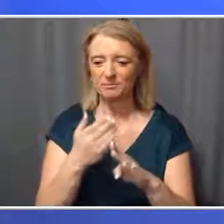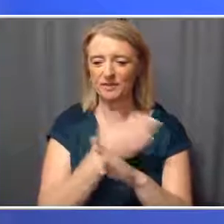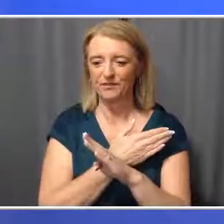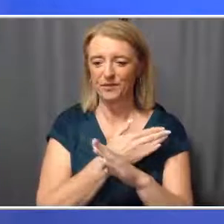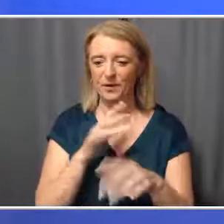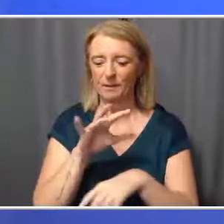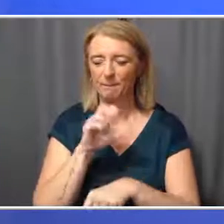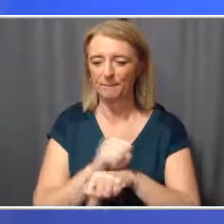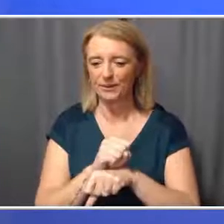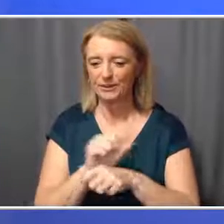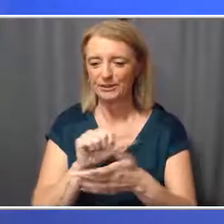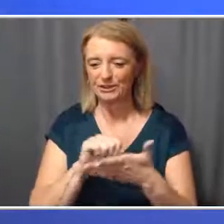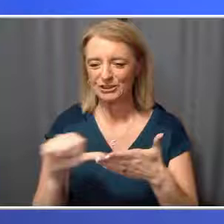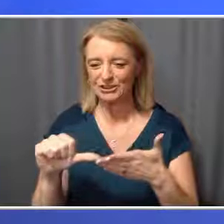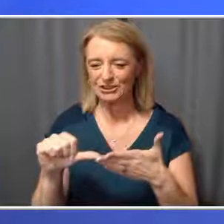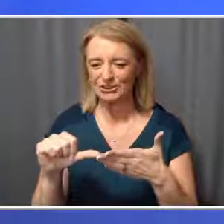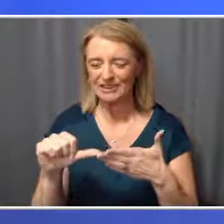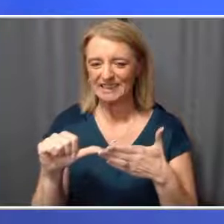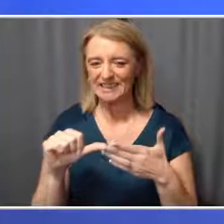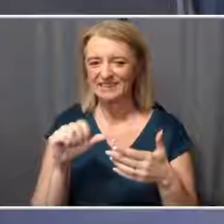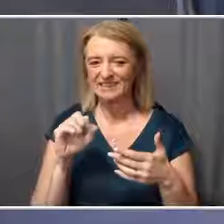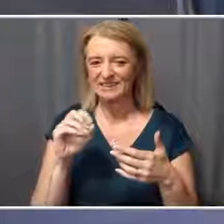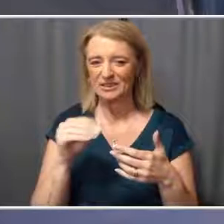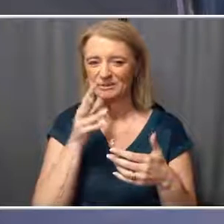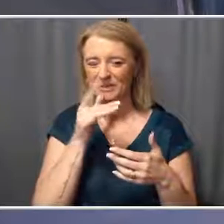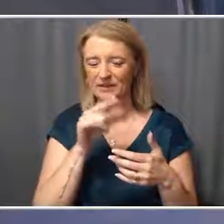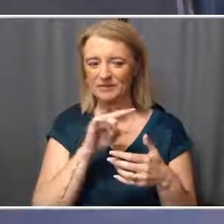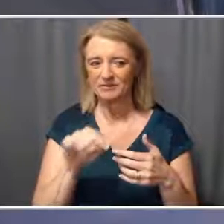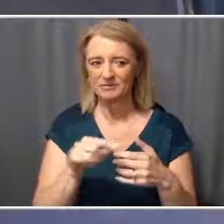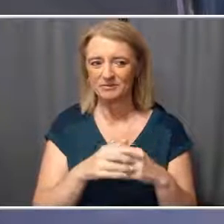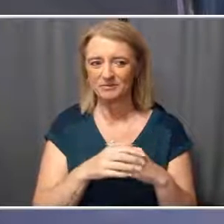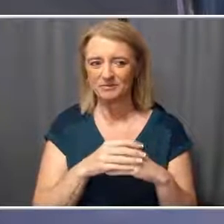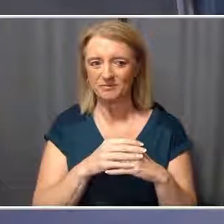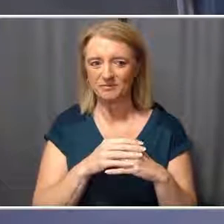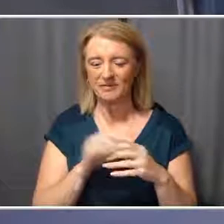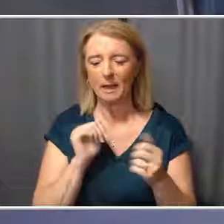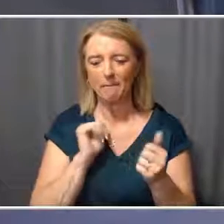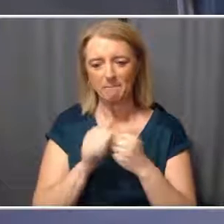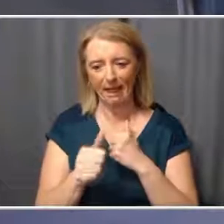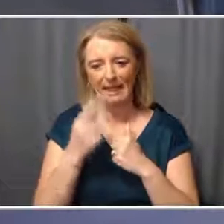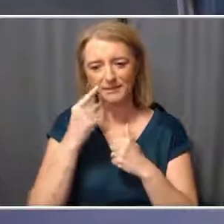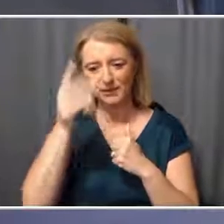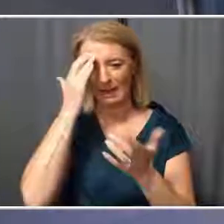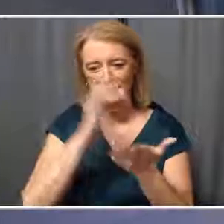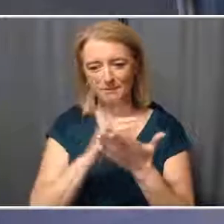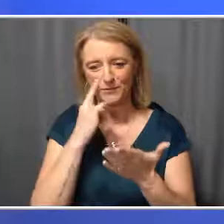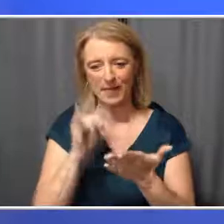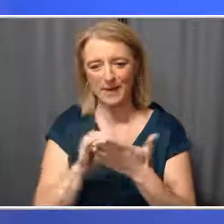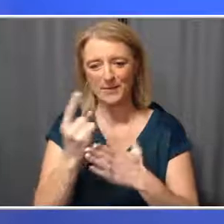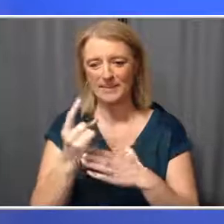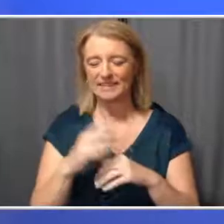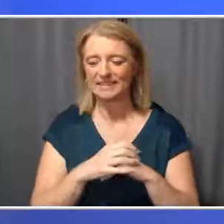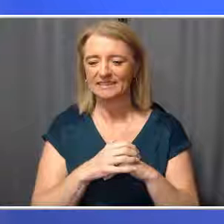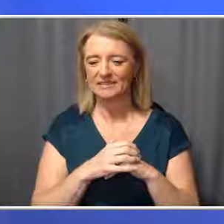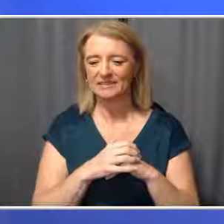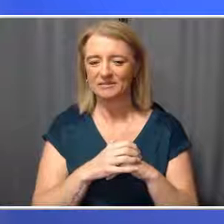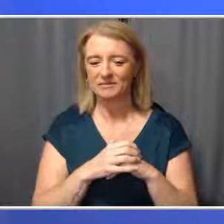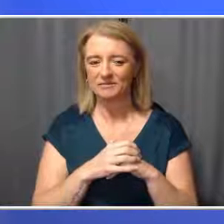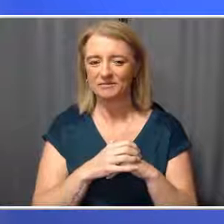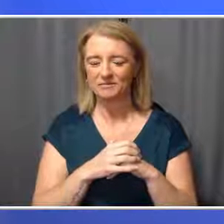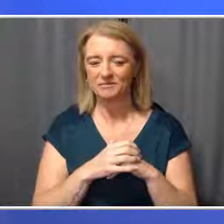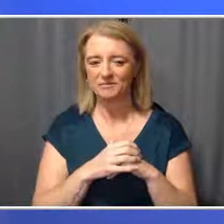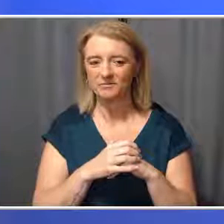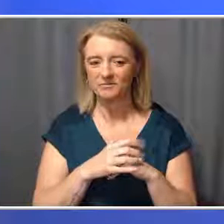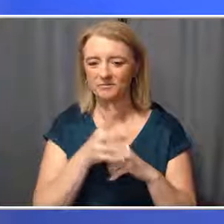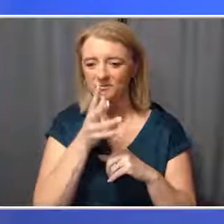Like I have to set my expectations appropriately, and you know, even conversations with Dr. McGee and my neurologist, Dr. Ford, it was